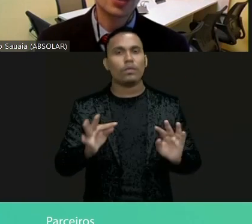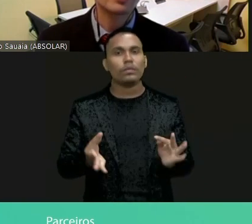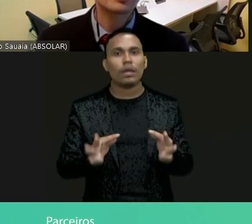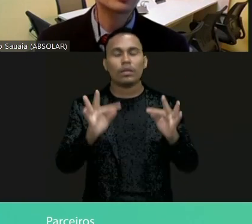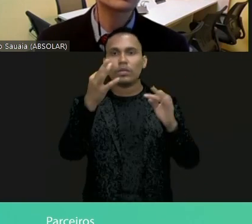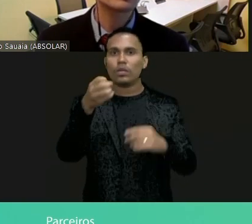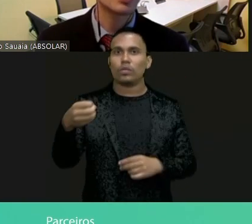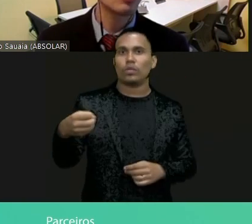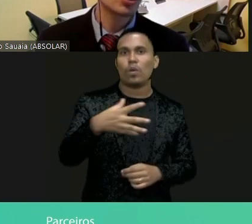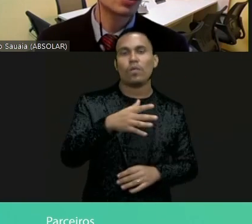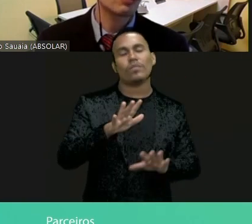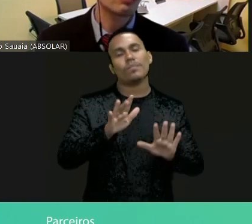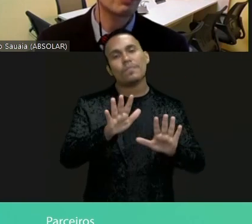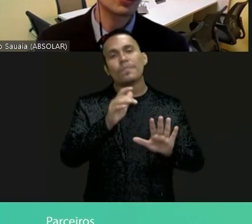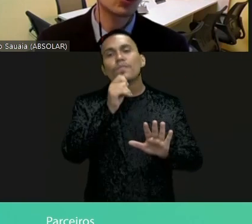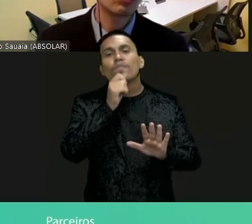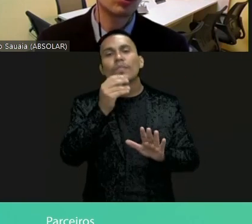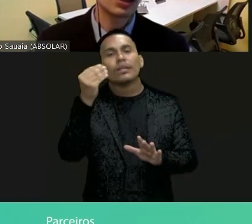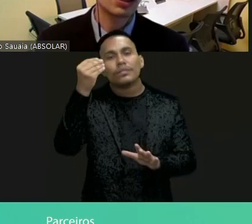is a promising